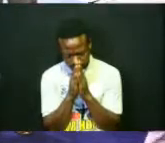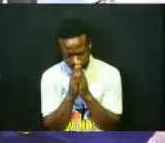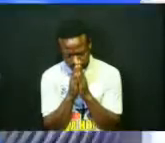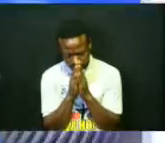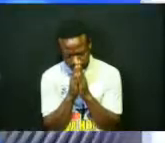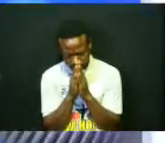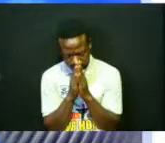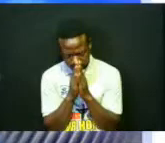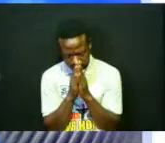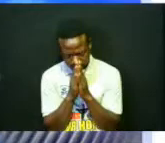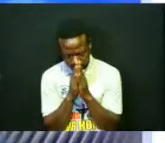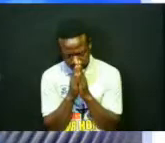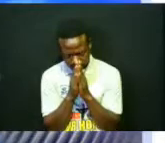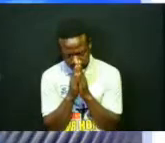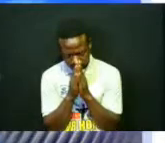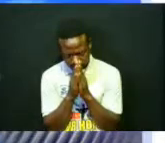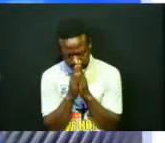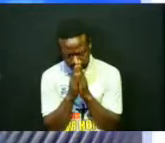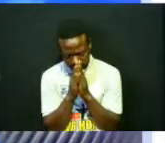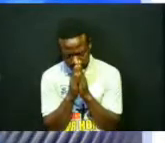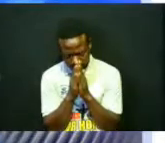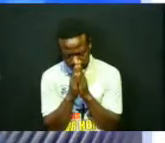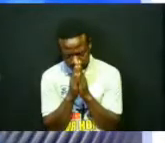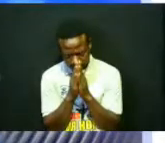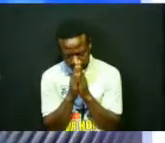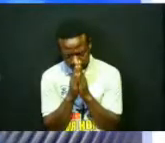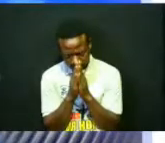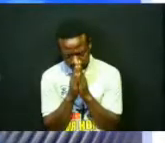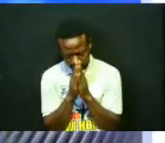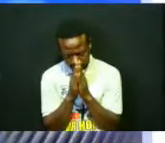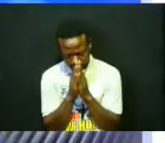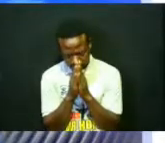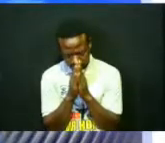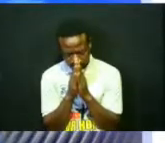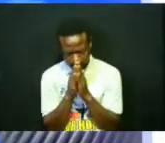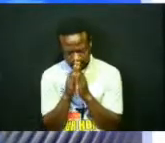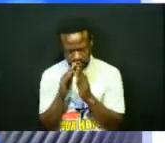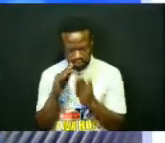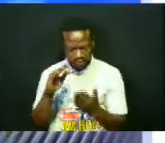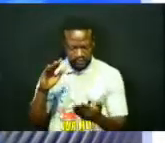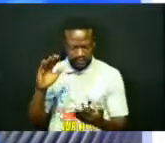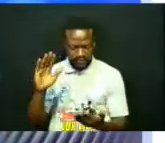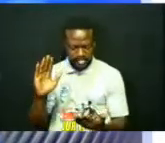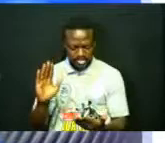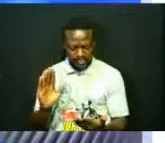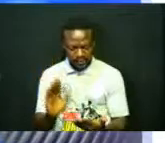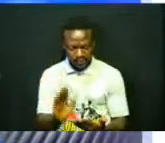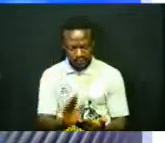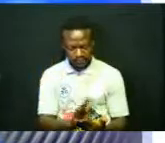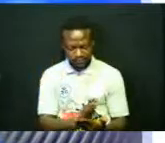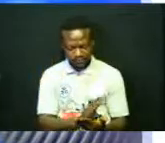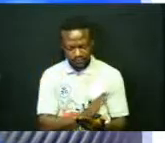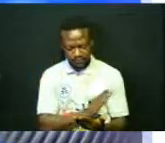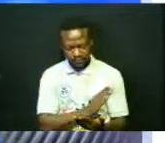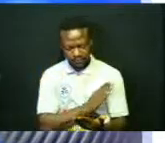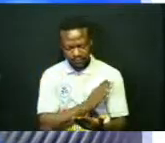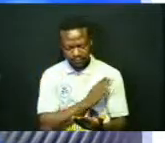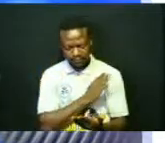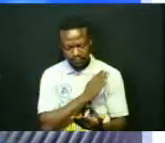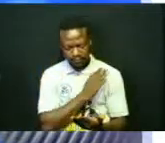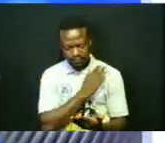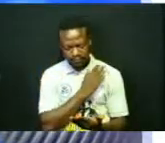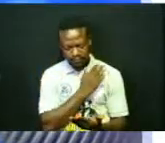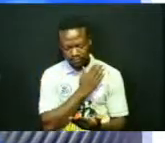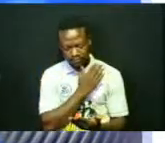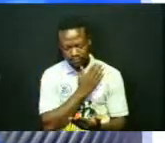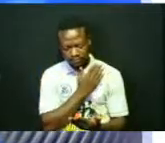shantarabayanda forever, O Lord, thy word is settled.